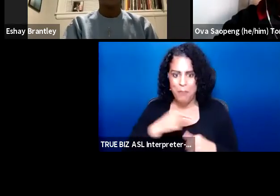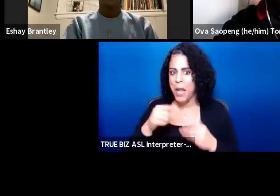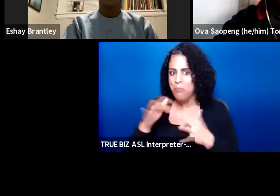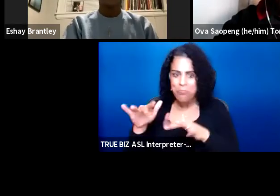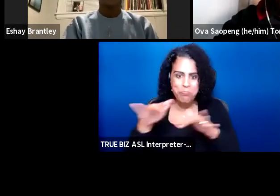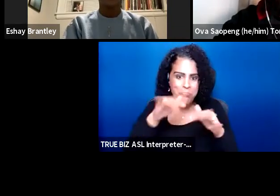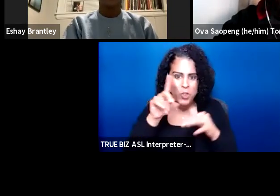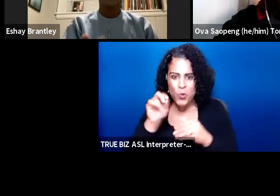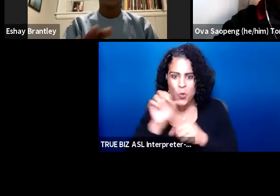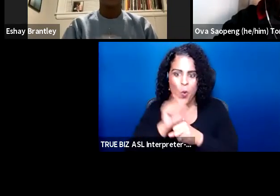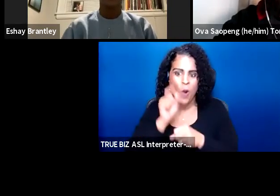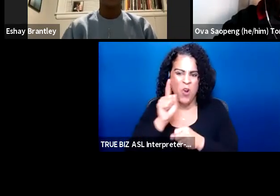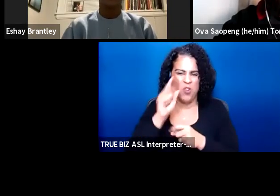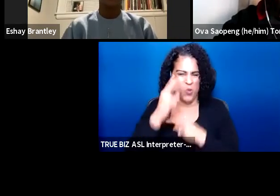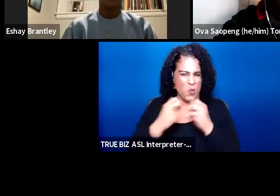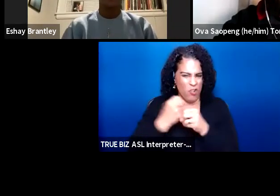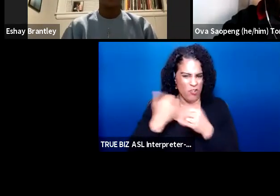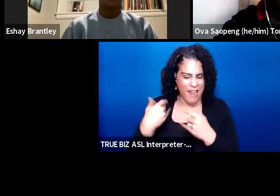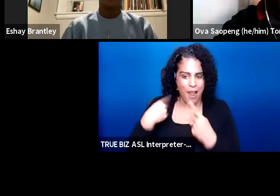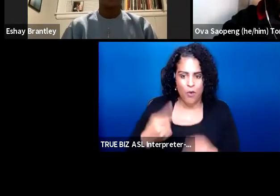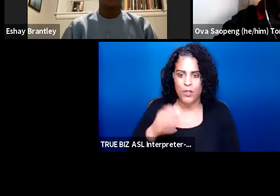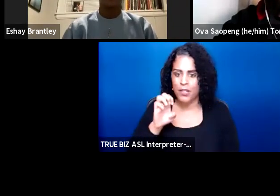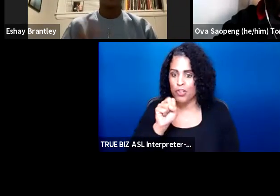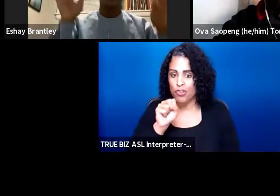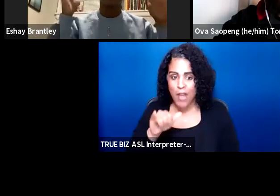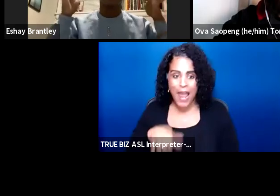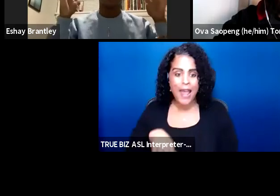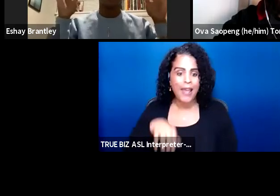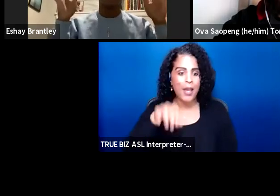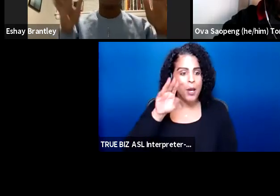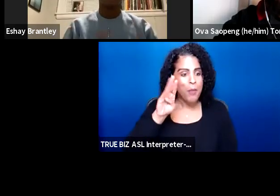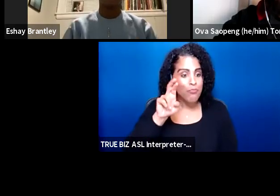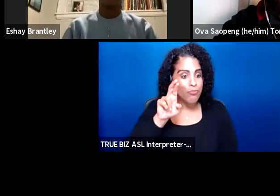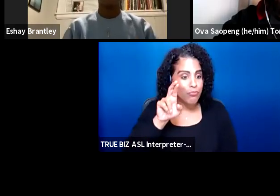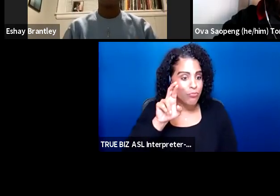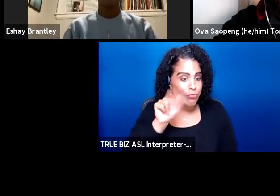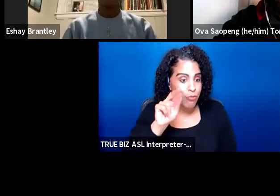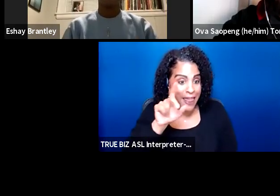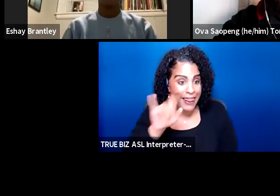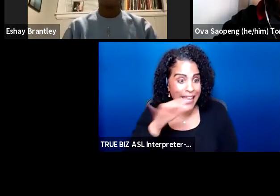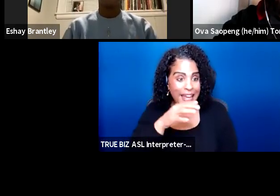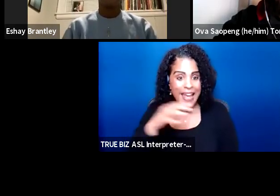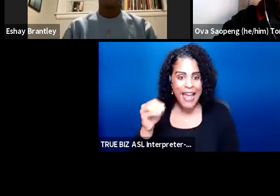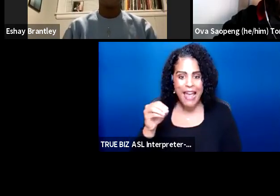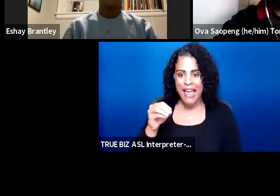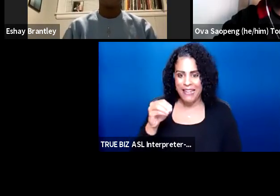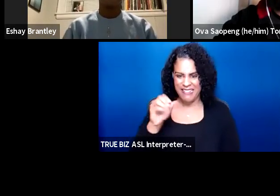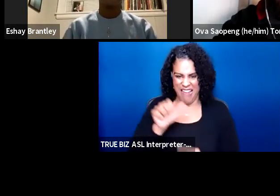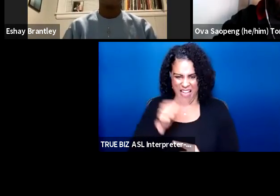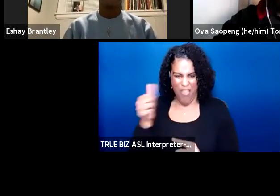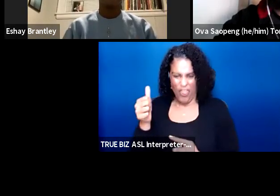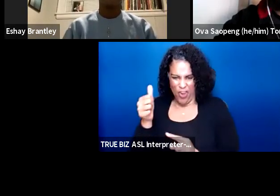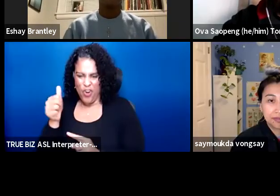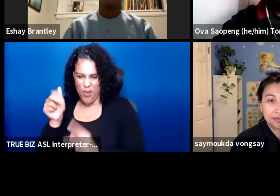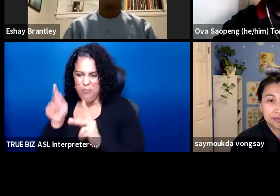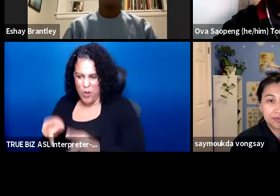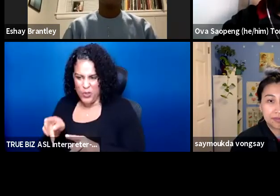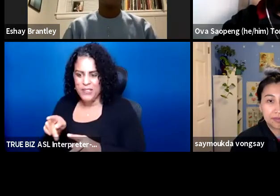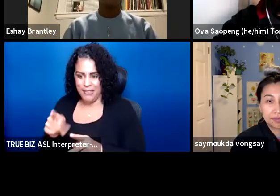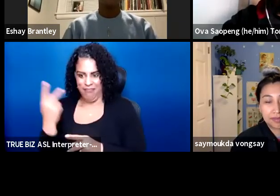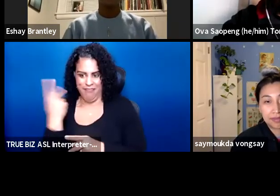about 2 years. Eshay Brantley and Malick Ceesay are both the two core members along with myself. And